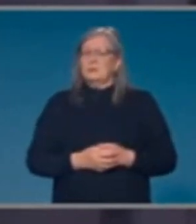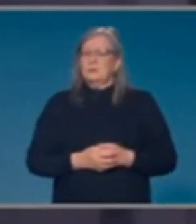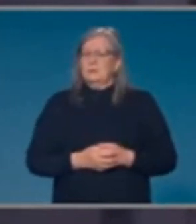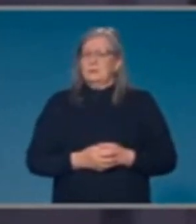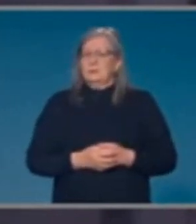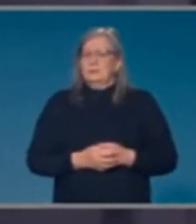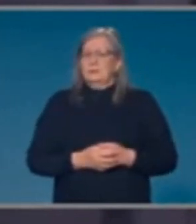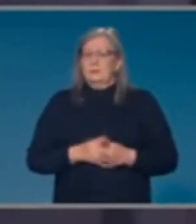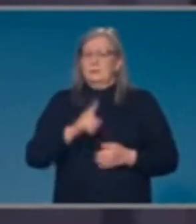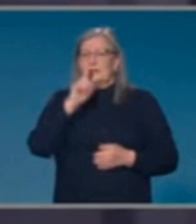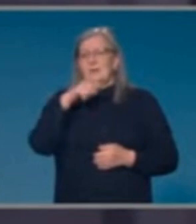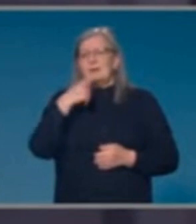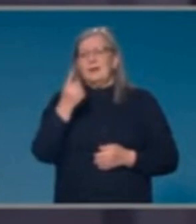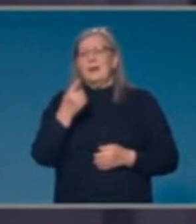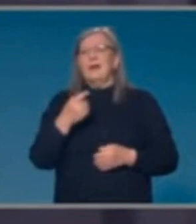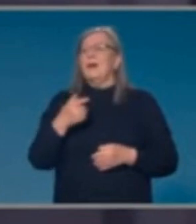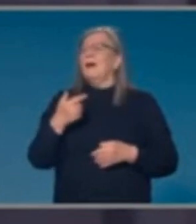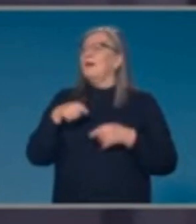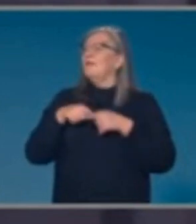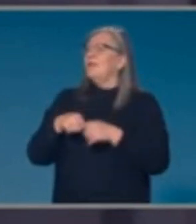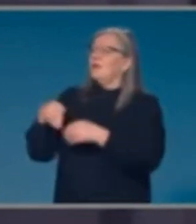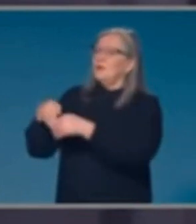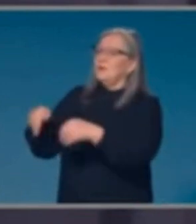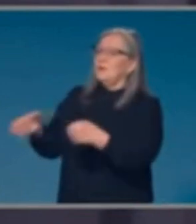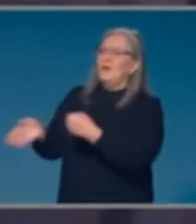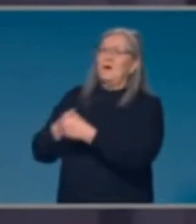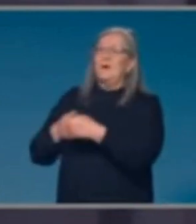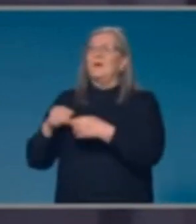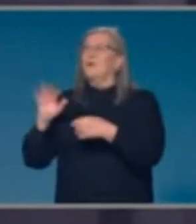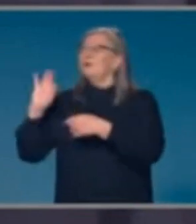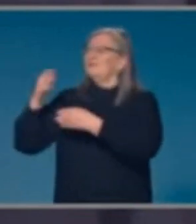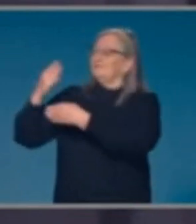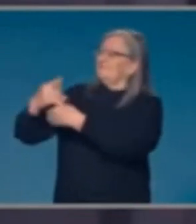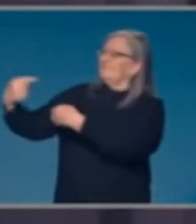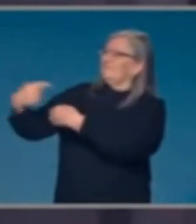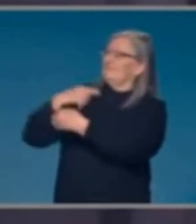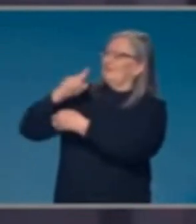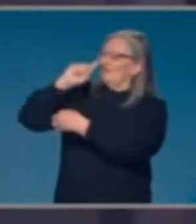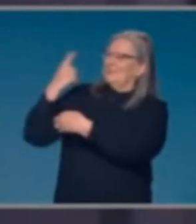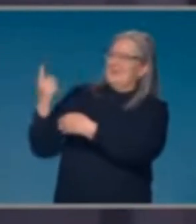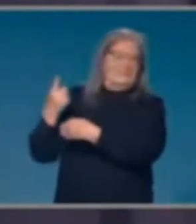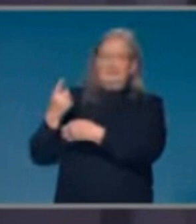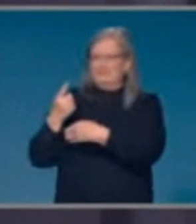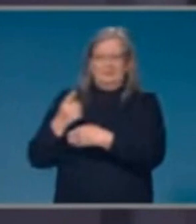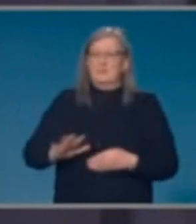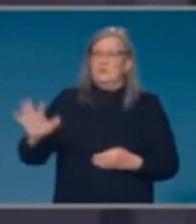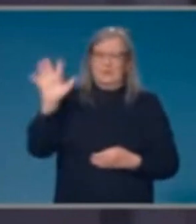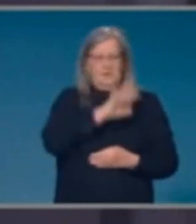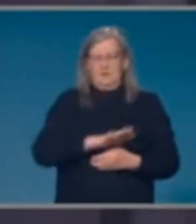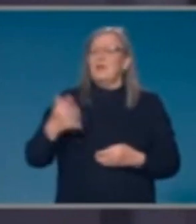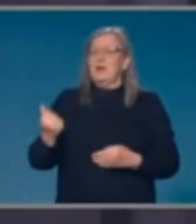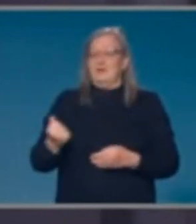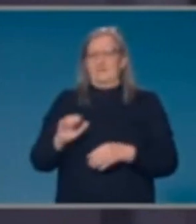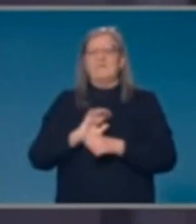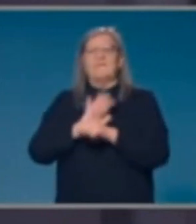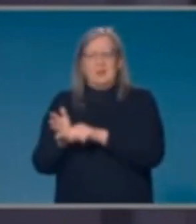borders anymore. The virus is here in Australia. We need to learn to live with it, and we are learning to live with it. It means that we need to